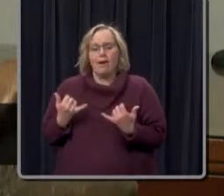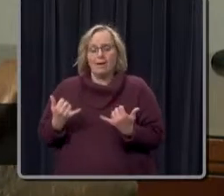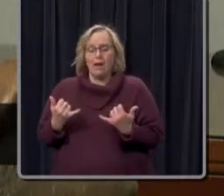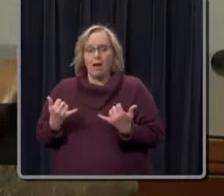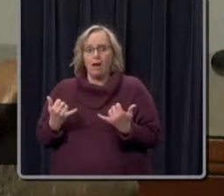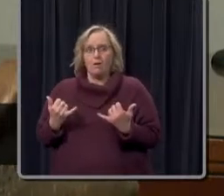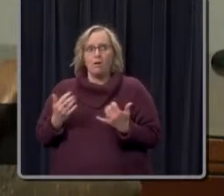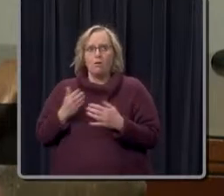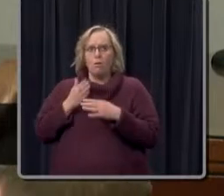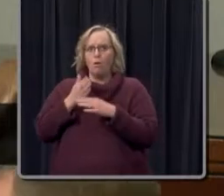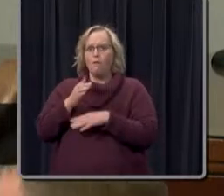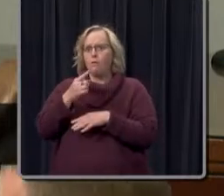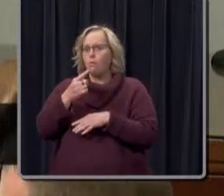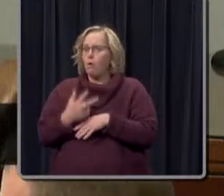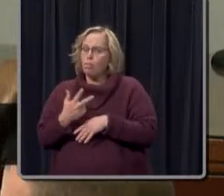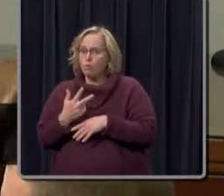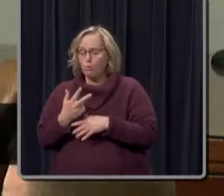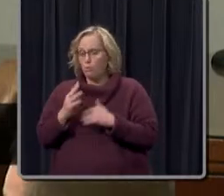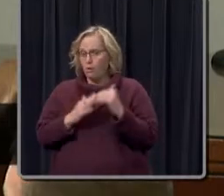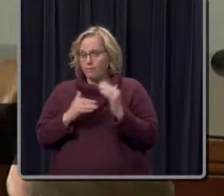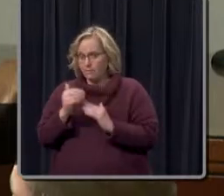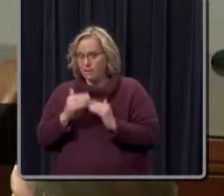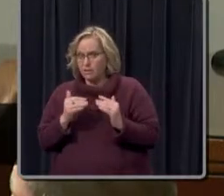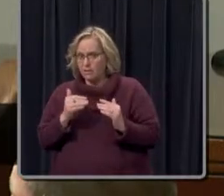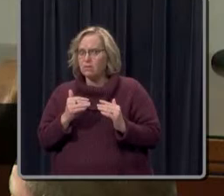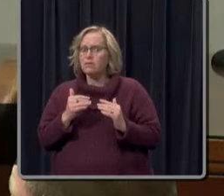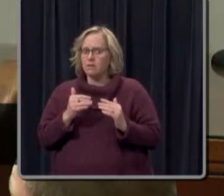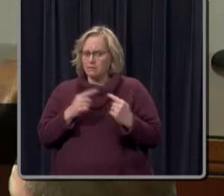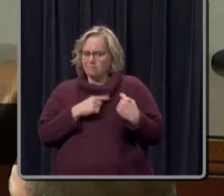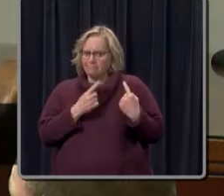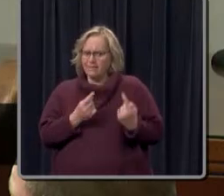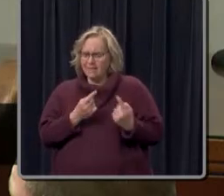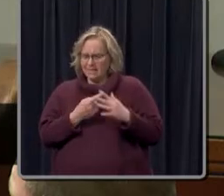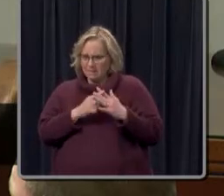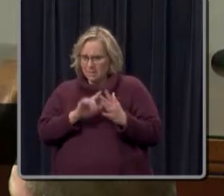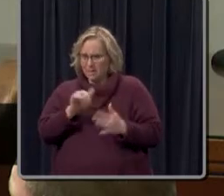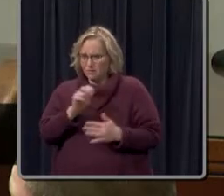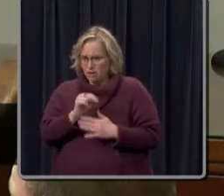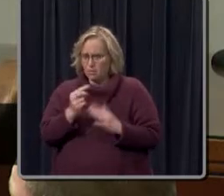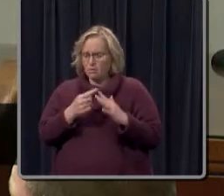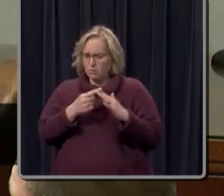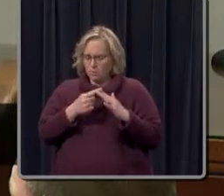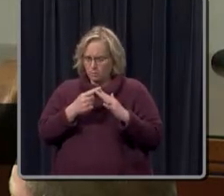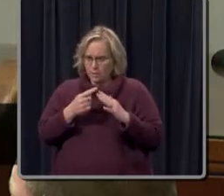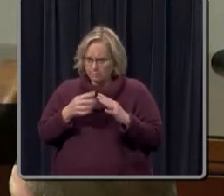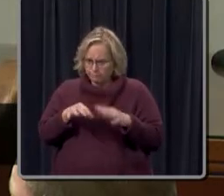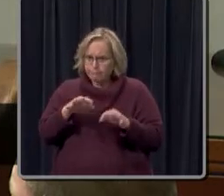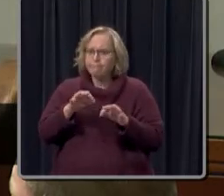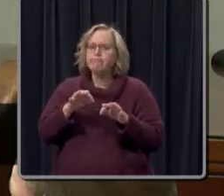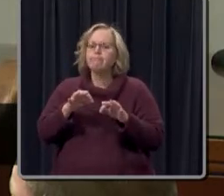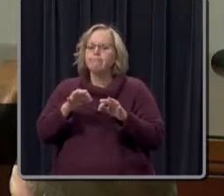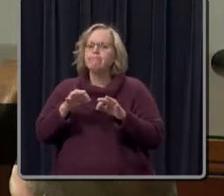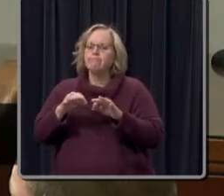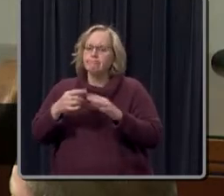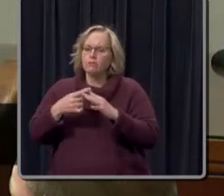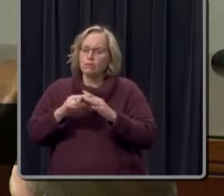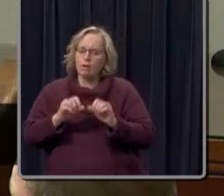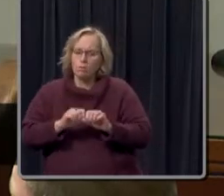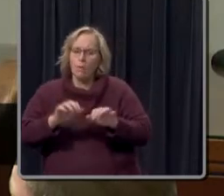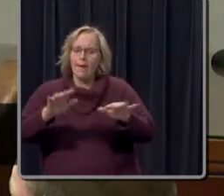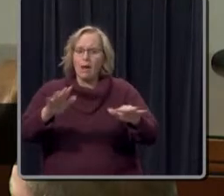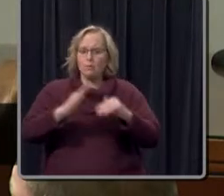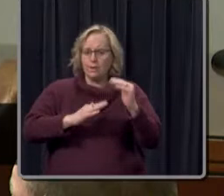over a third of our buildings, and that's since, at the beginning of January when we started moving out into the buildings to be able to do some of that